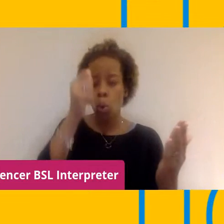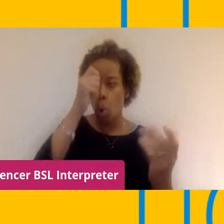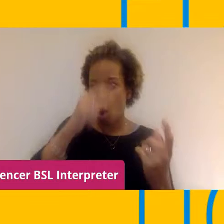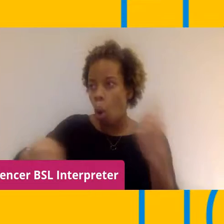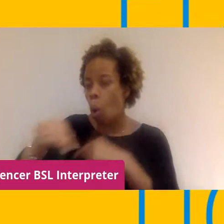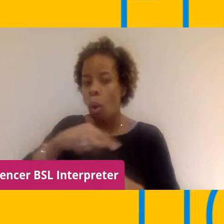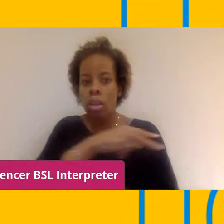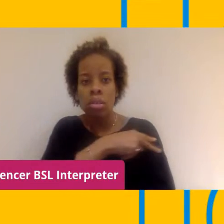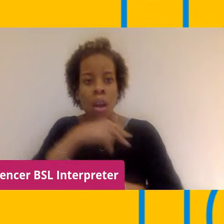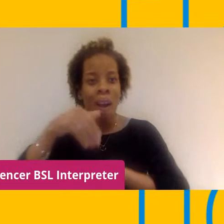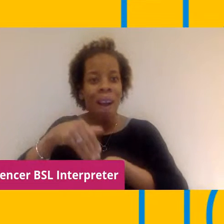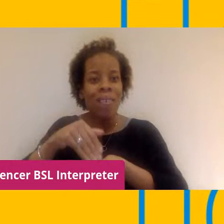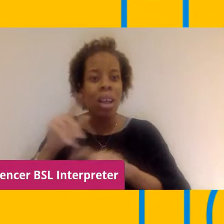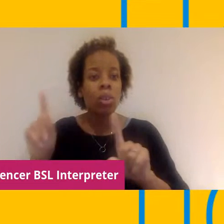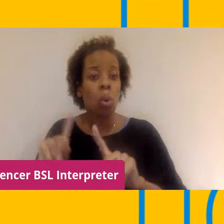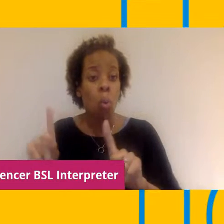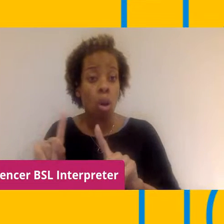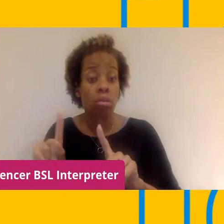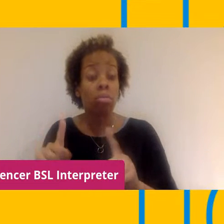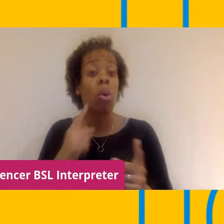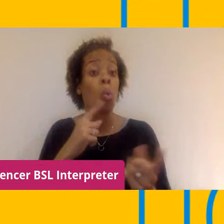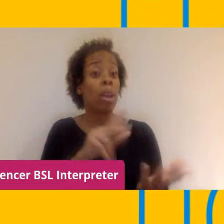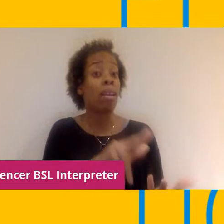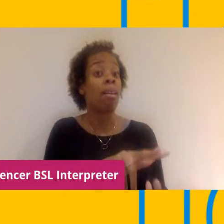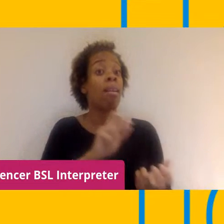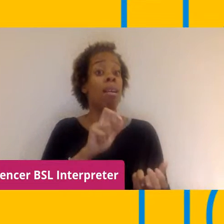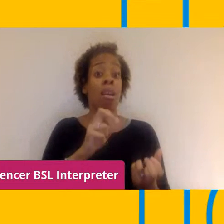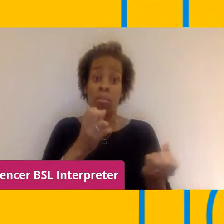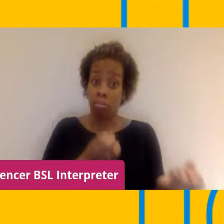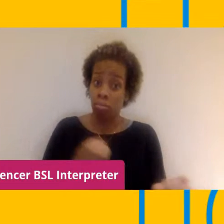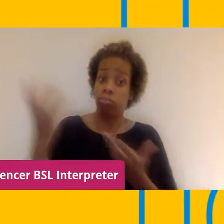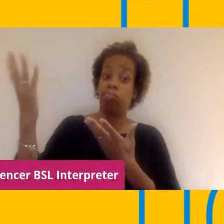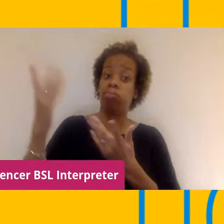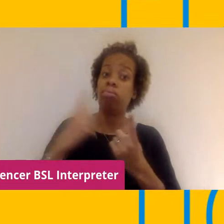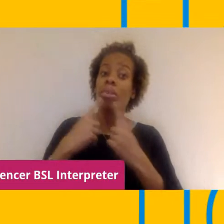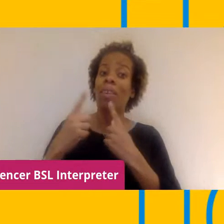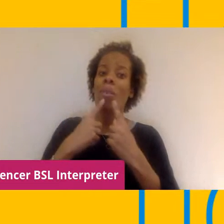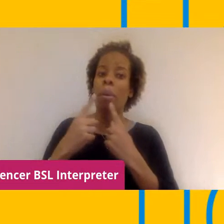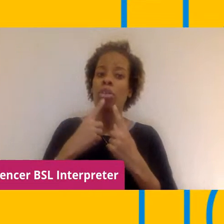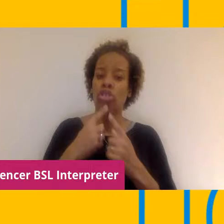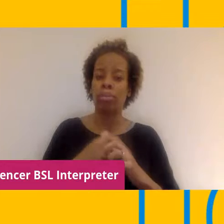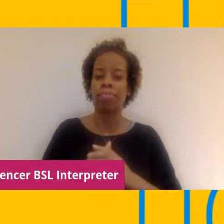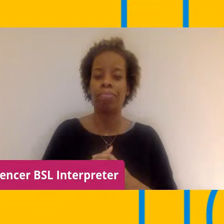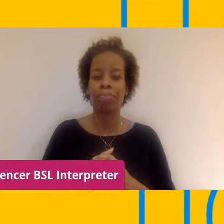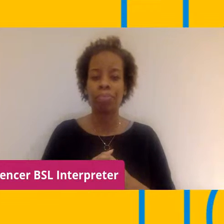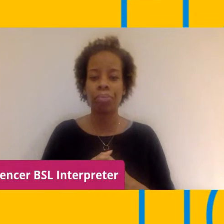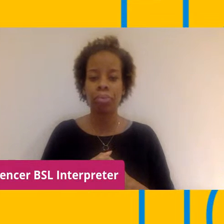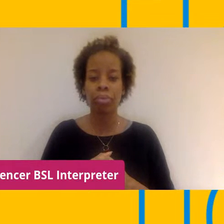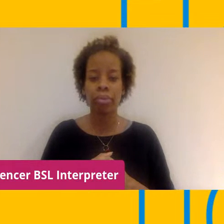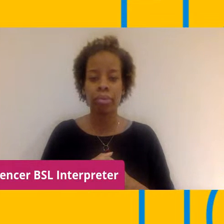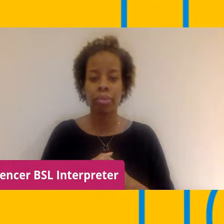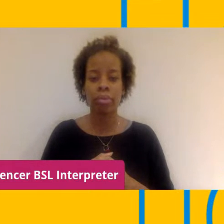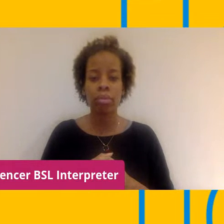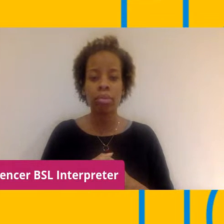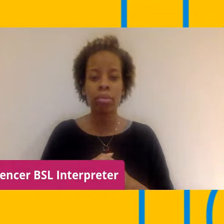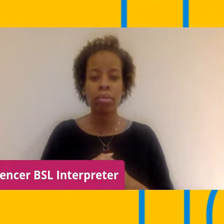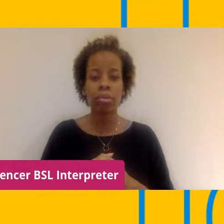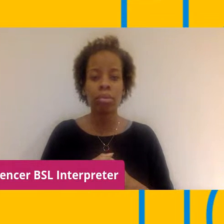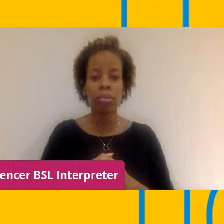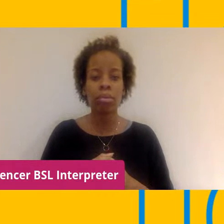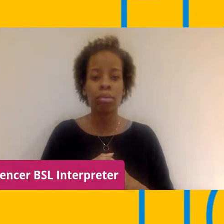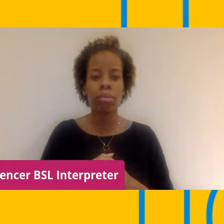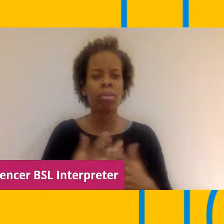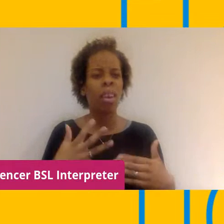get these issues investigated and addressed in an effective way at the local level. So there's lots of tools that fall under the